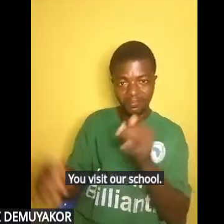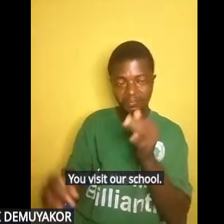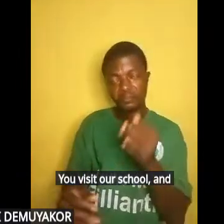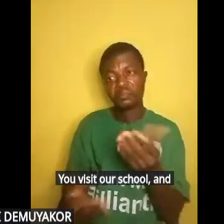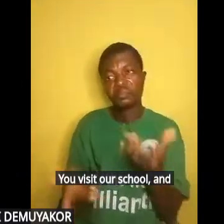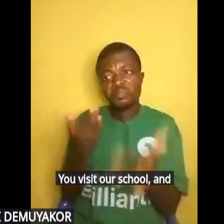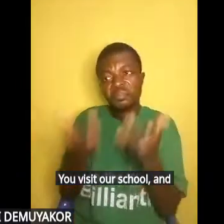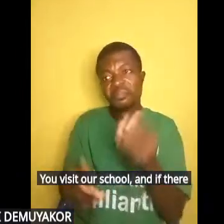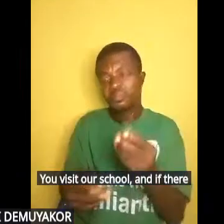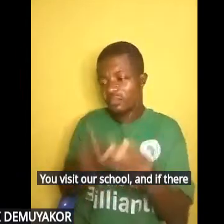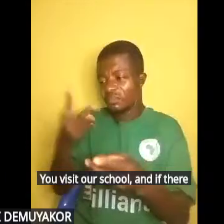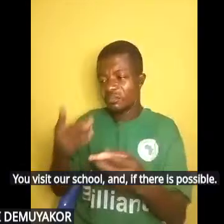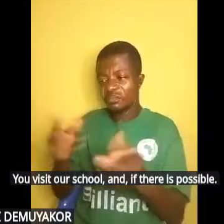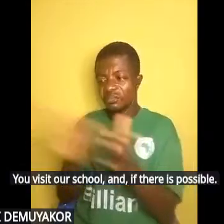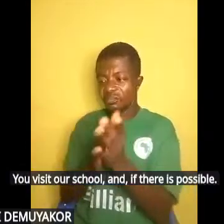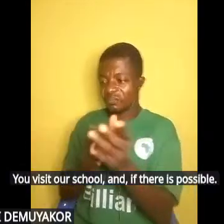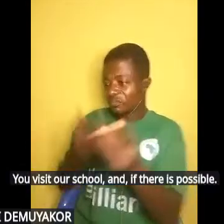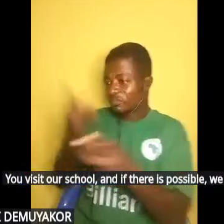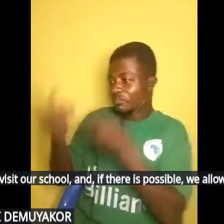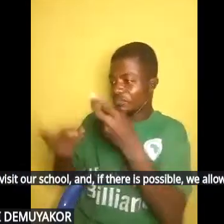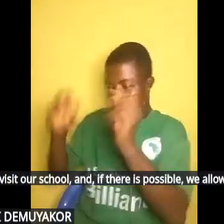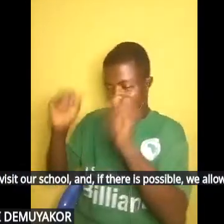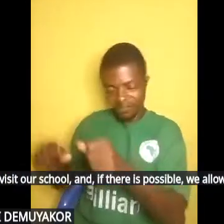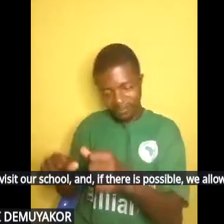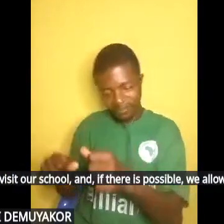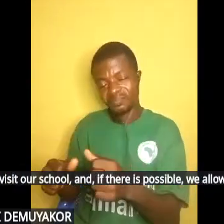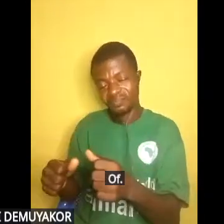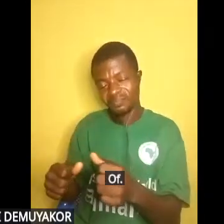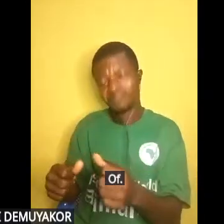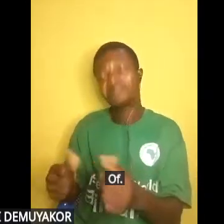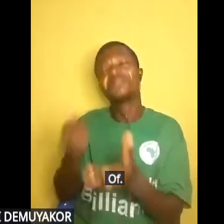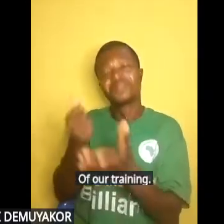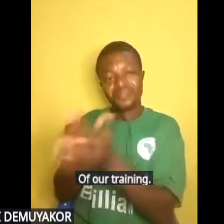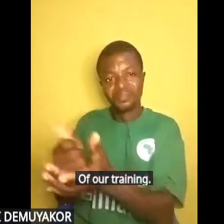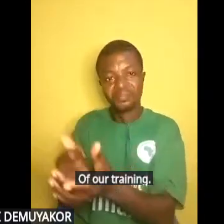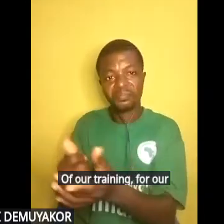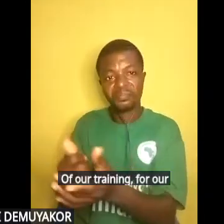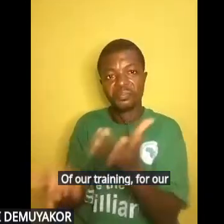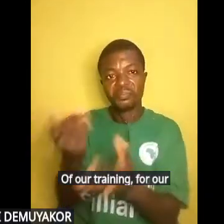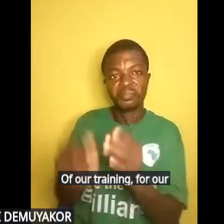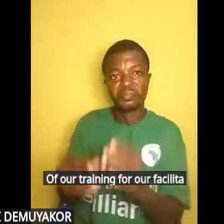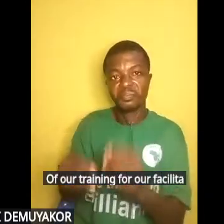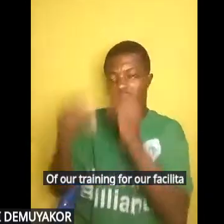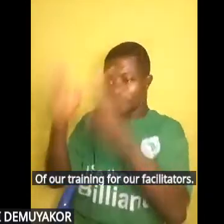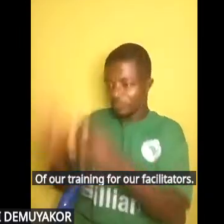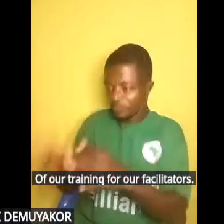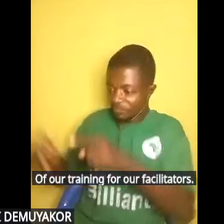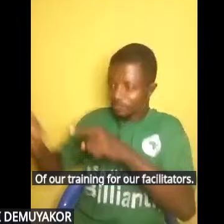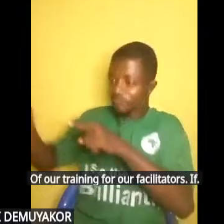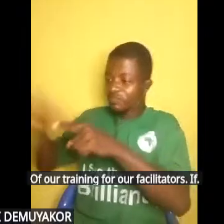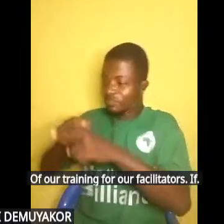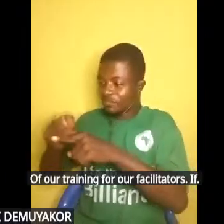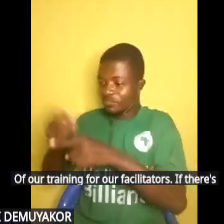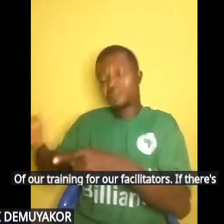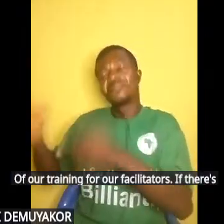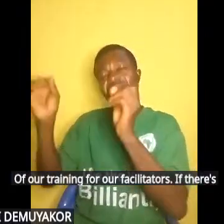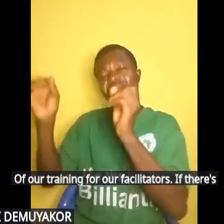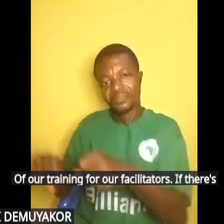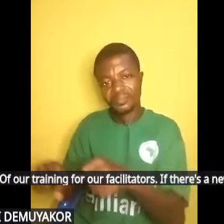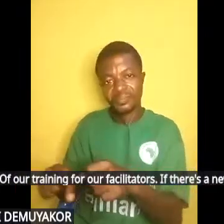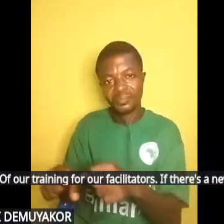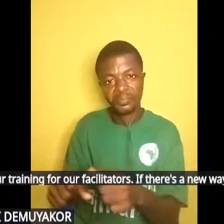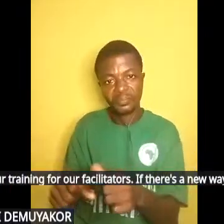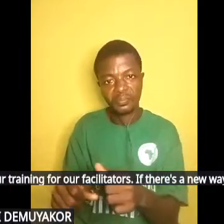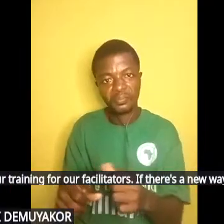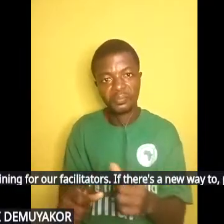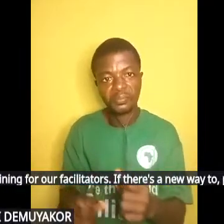there is possible, we allow you offer training for our facilitators if there's any way we should pass